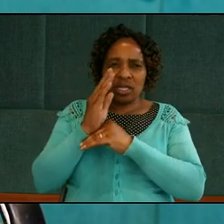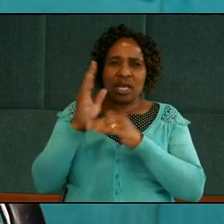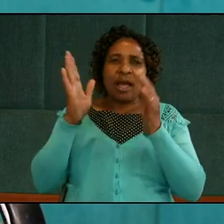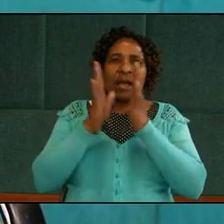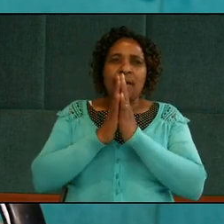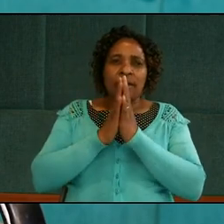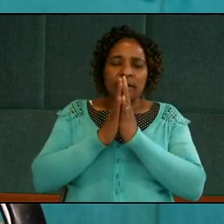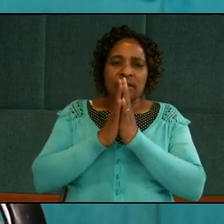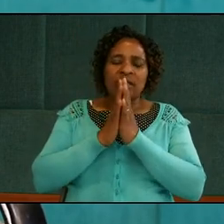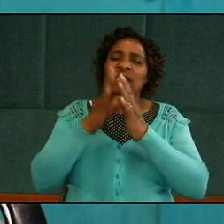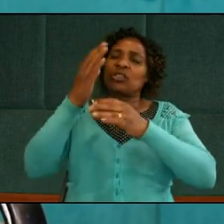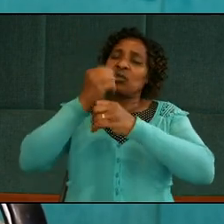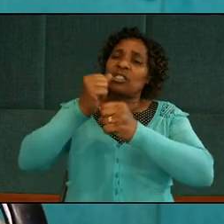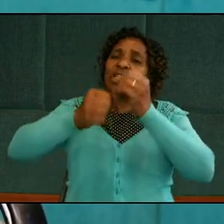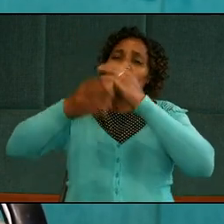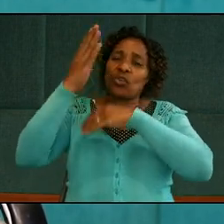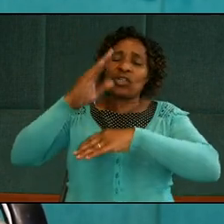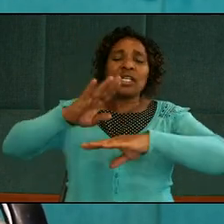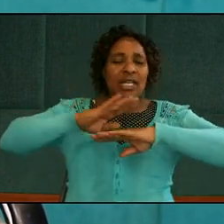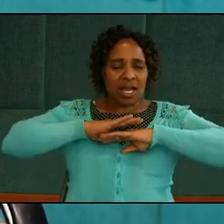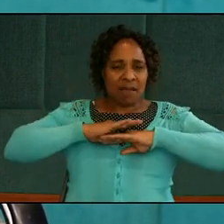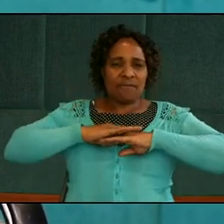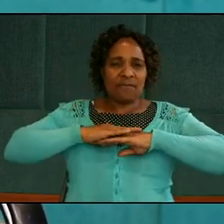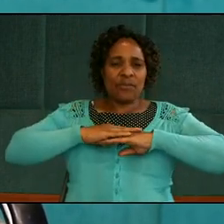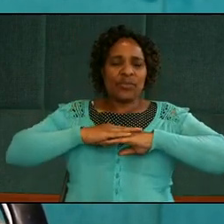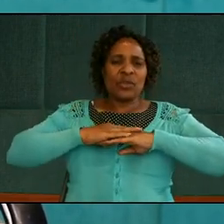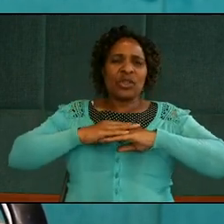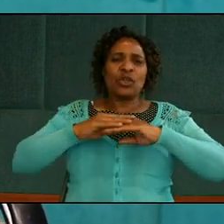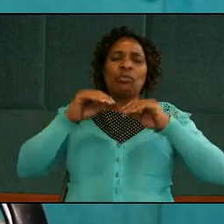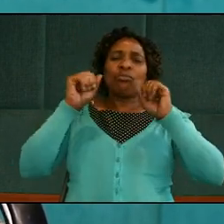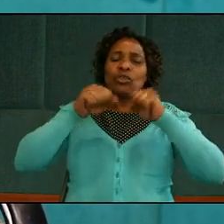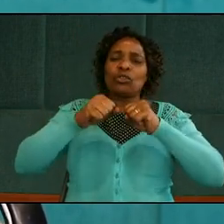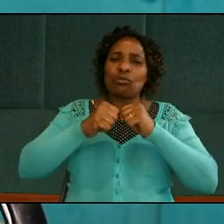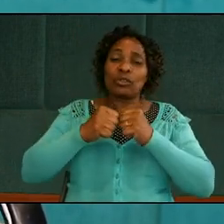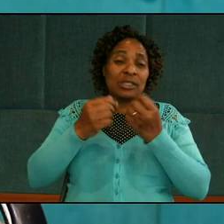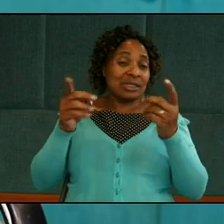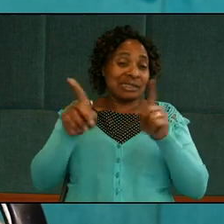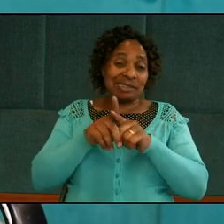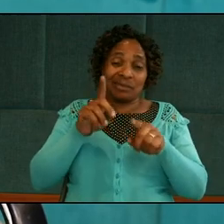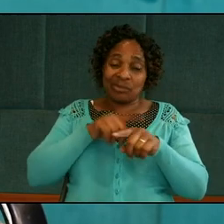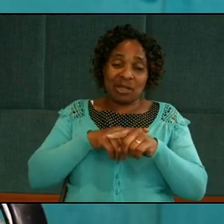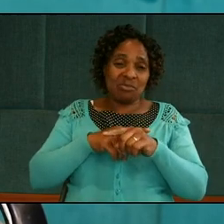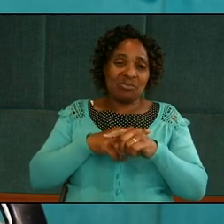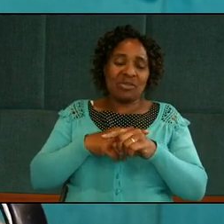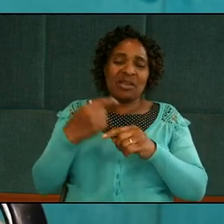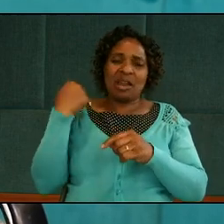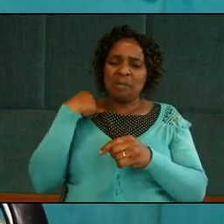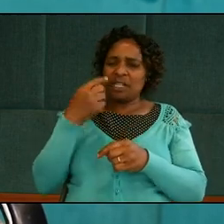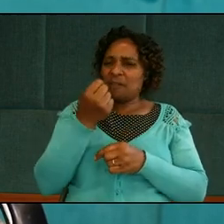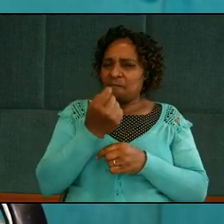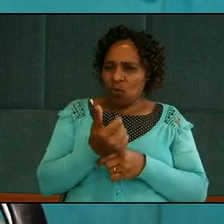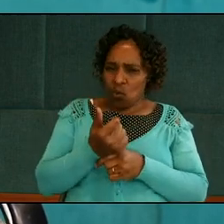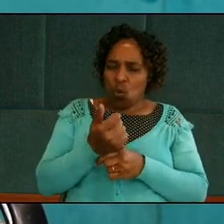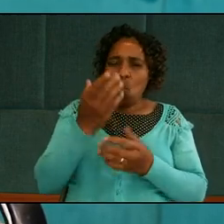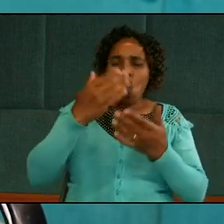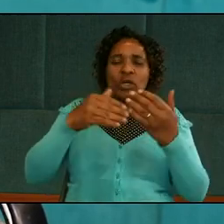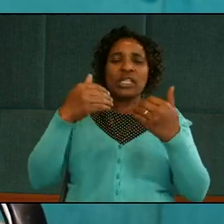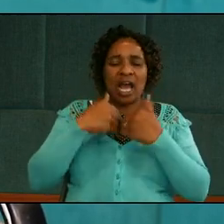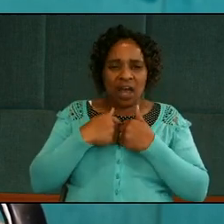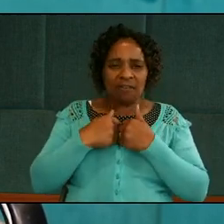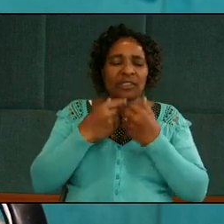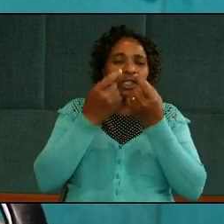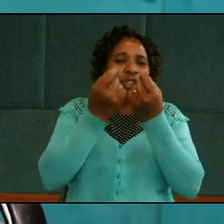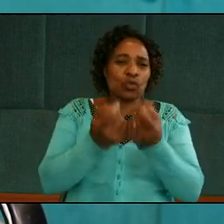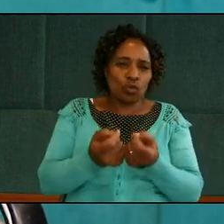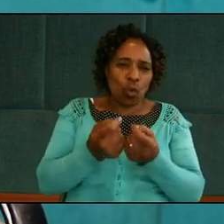And he trusted God enough to an extent that even though the numbers are few, and what he has is little compared